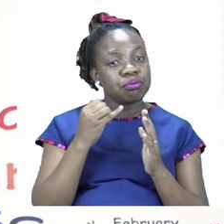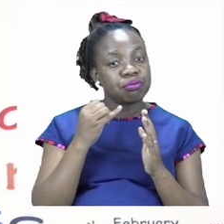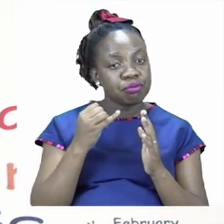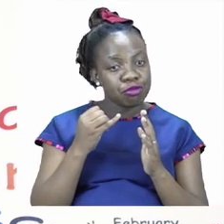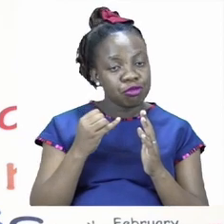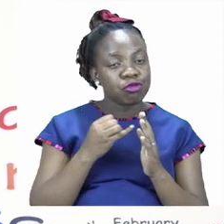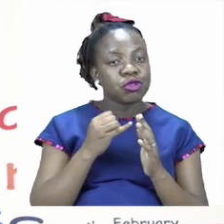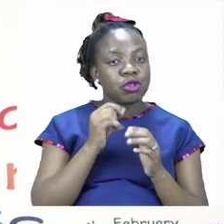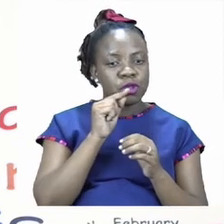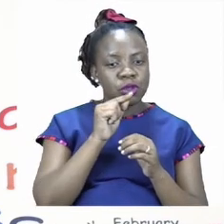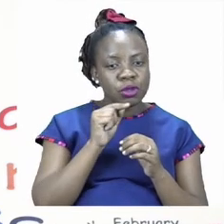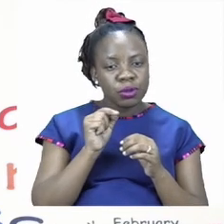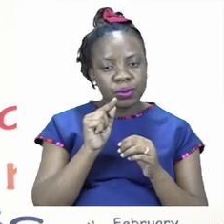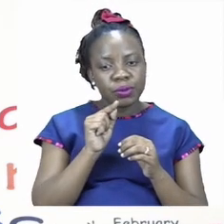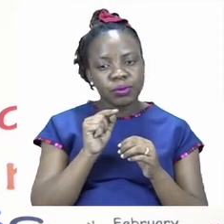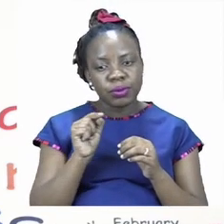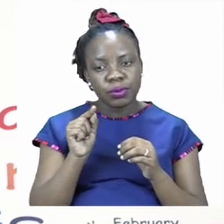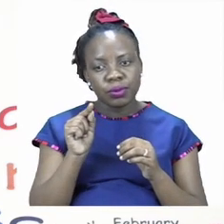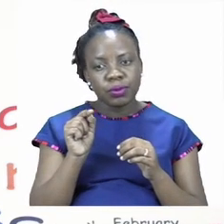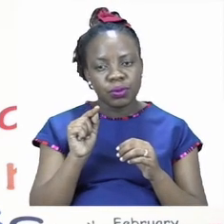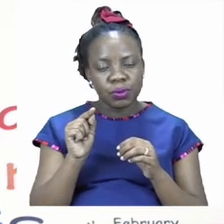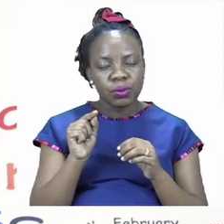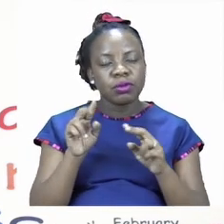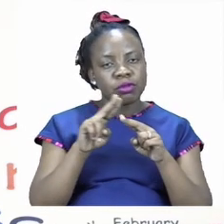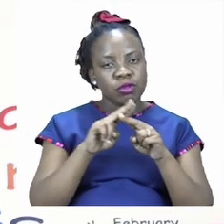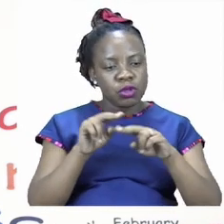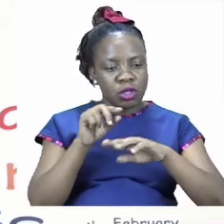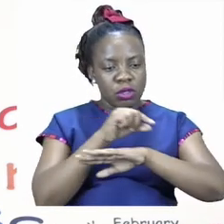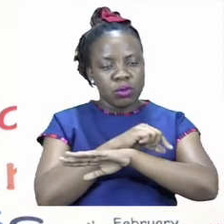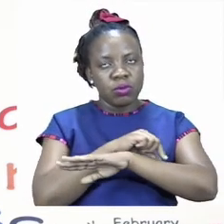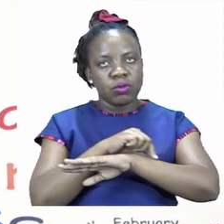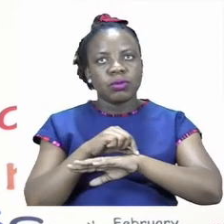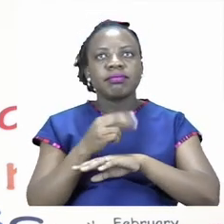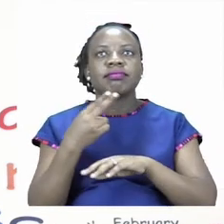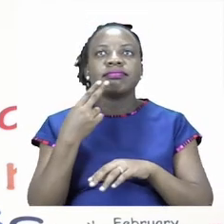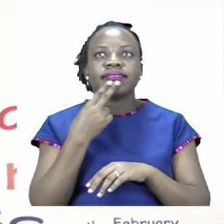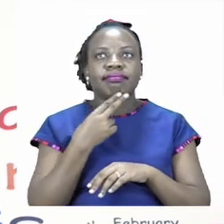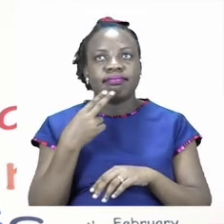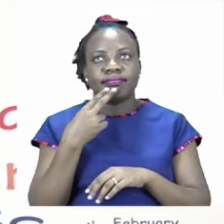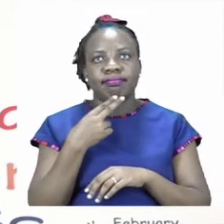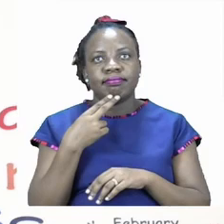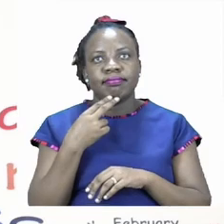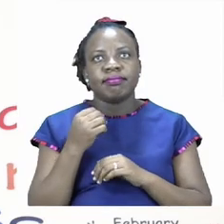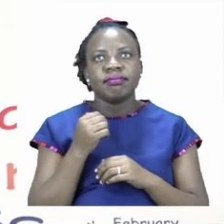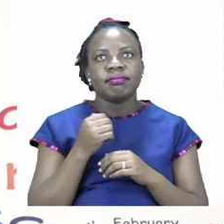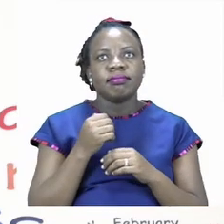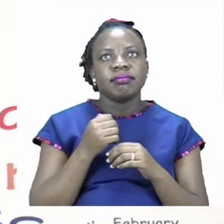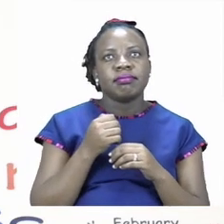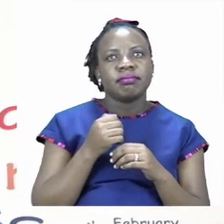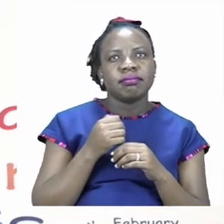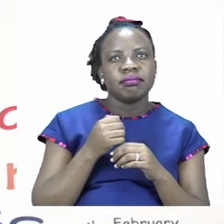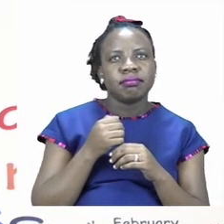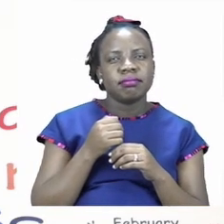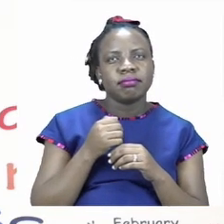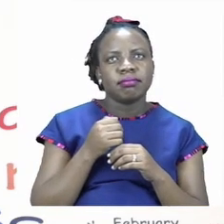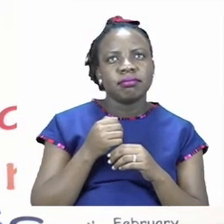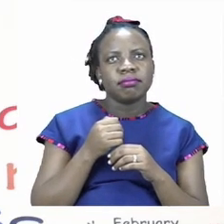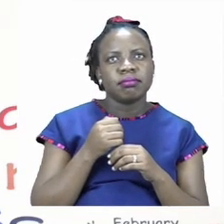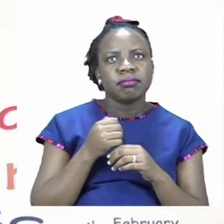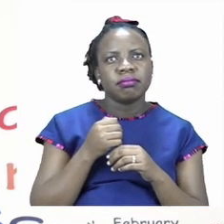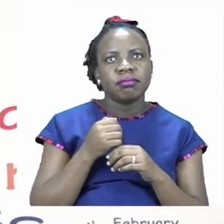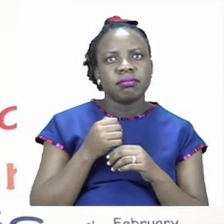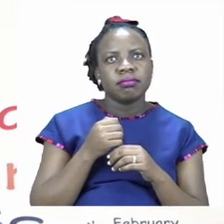it. So you're going to need your ruler for this one. Today, we're going to do the one that says number